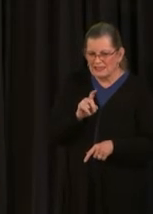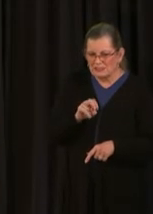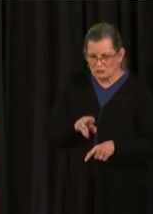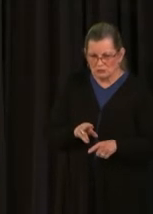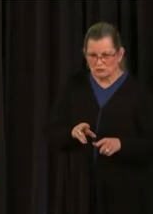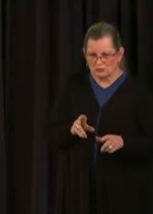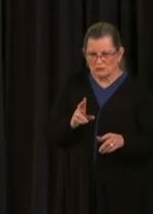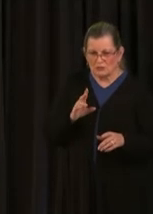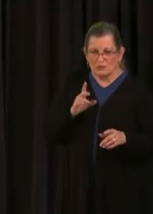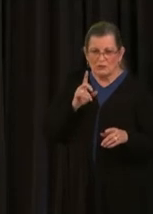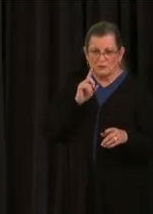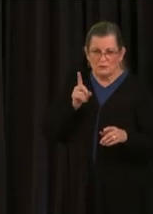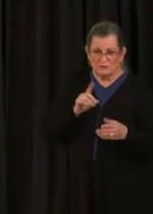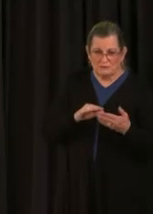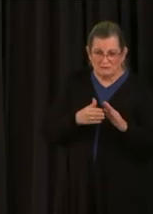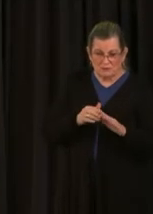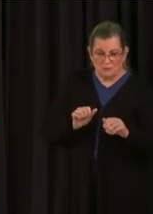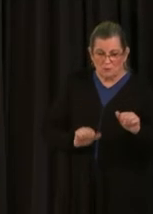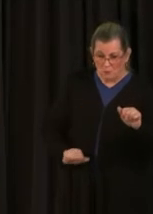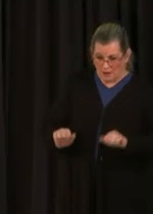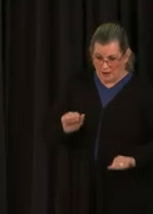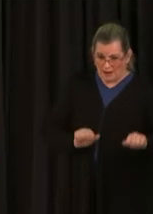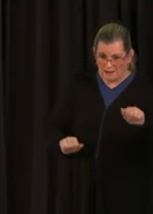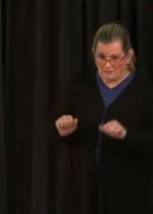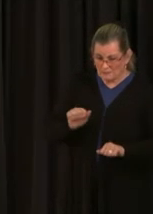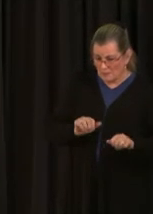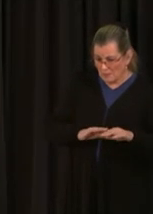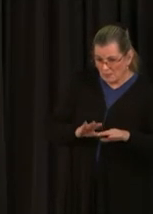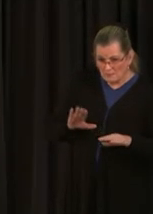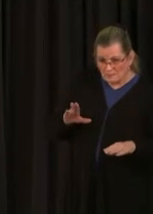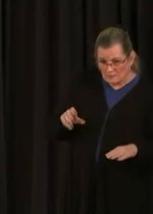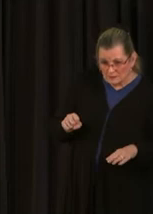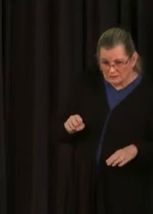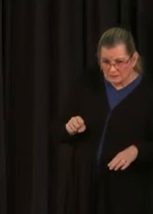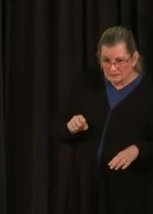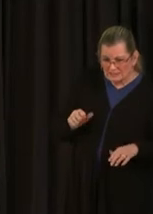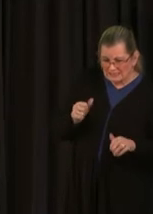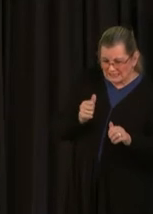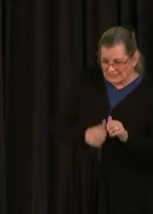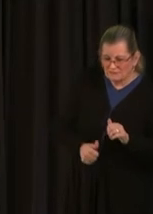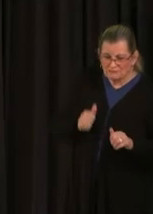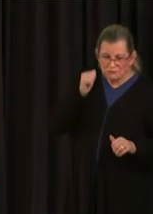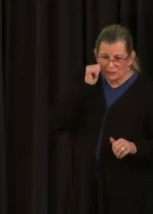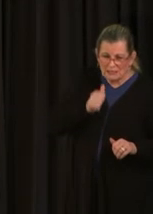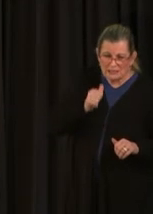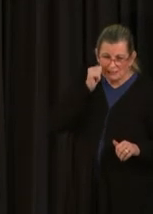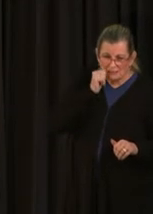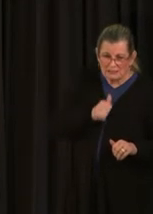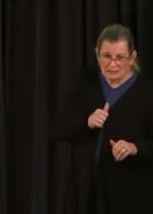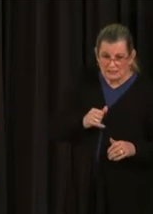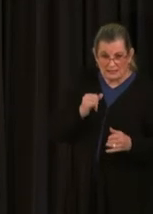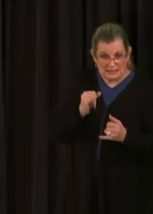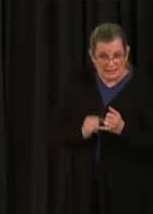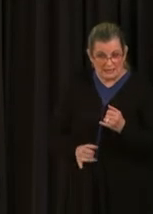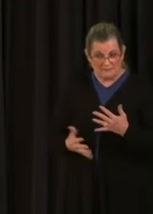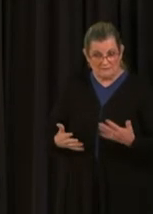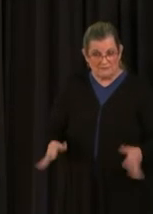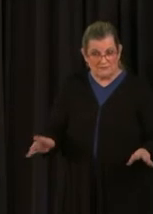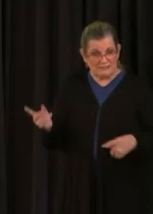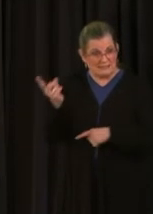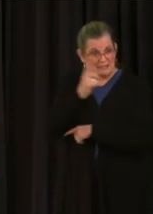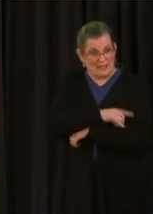website and hit the tab RC DOT, Department of Transportation, and you'll see that we have